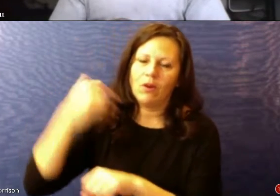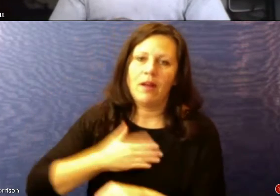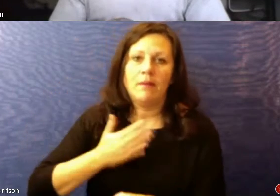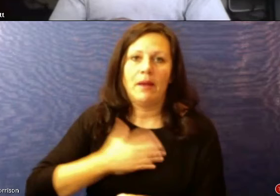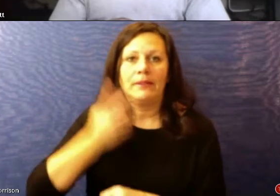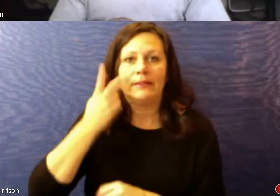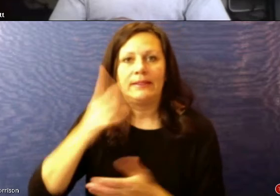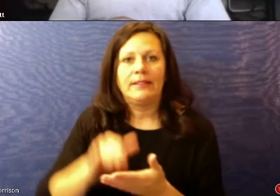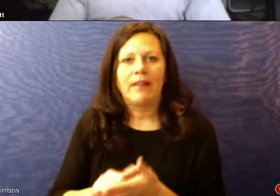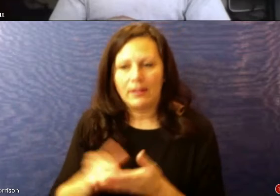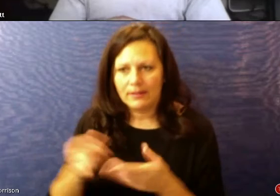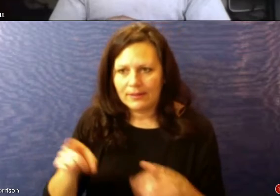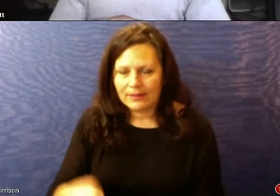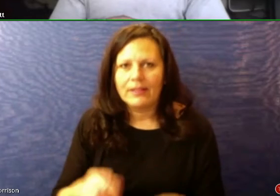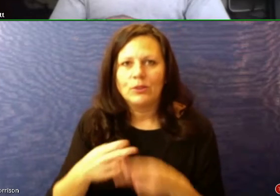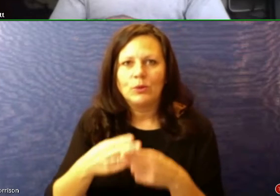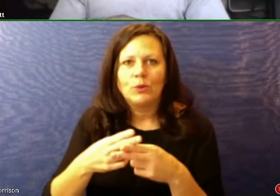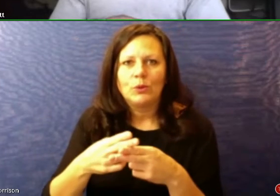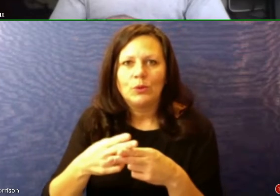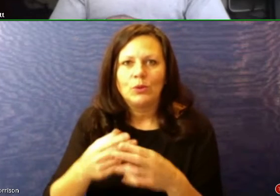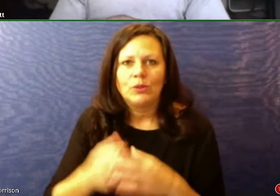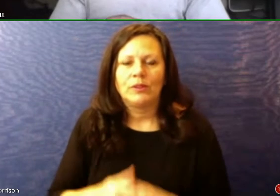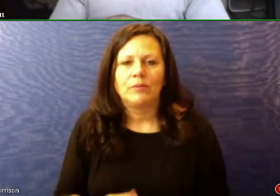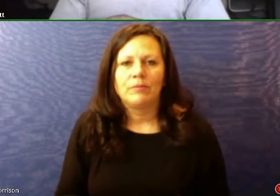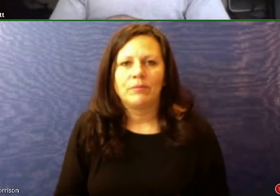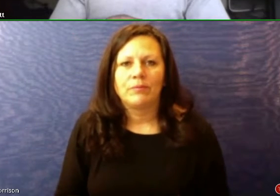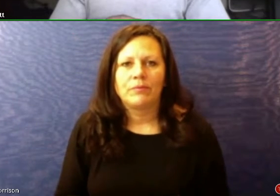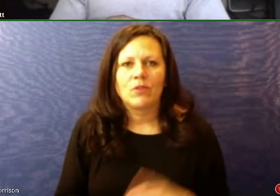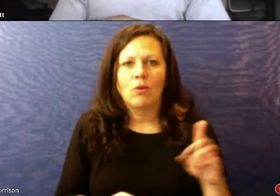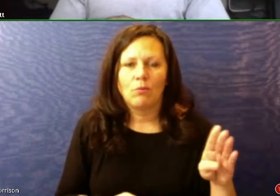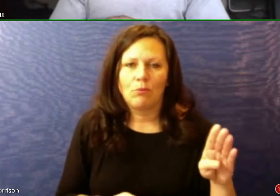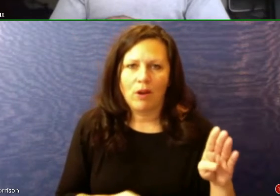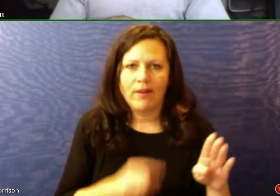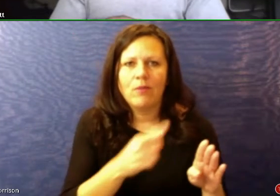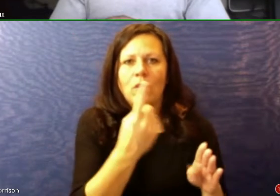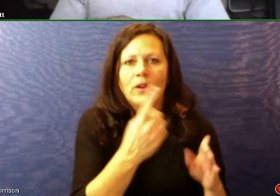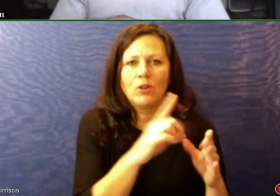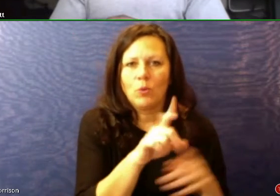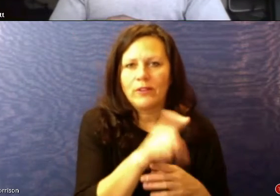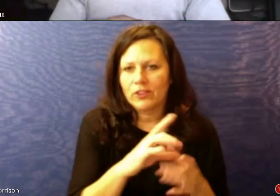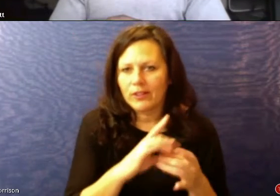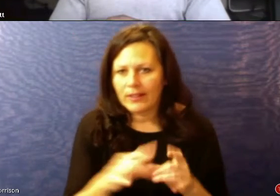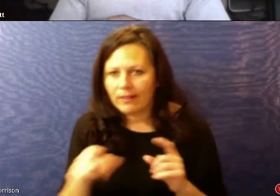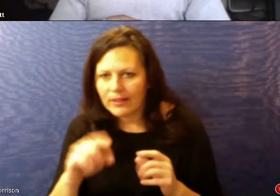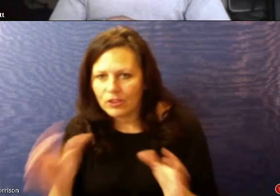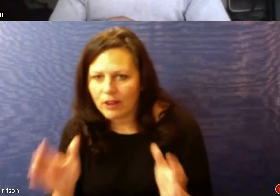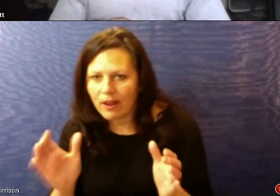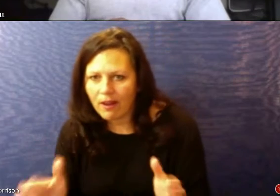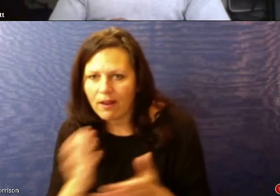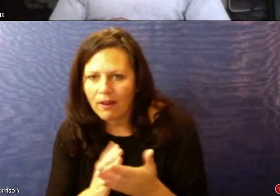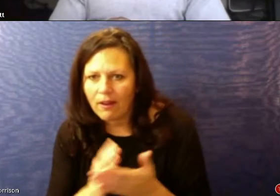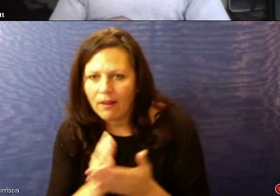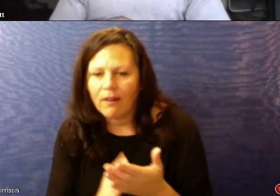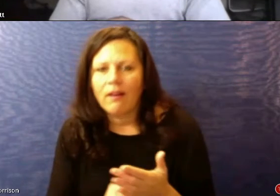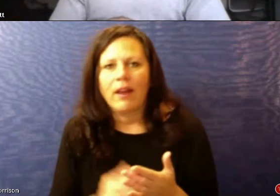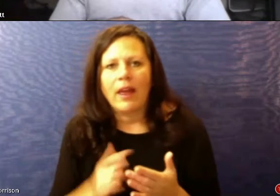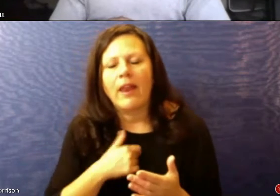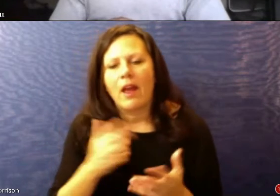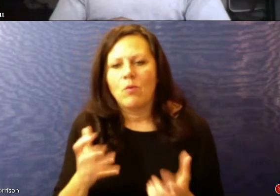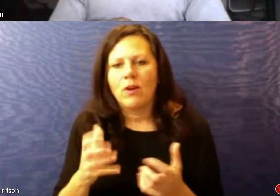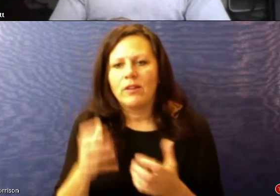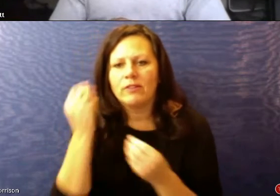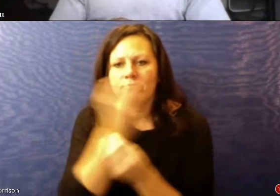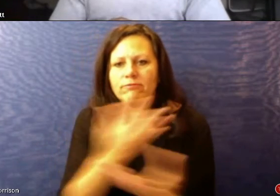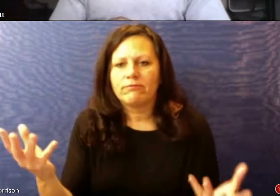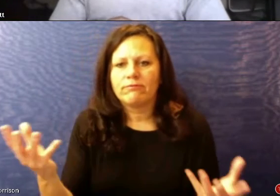to fruition here real soon. Brian, one of the questions in the chat section, and I want to let everybody know we